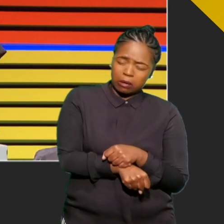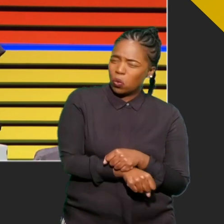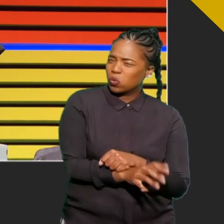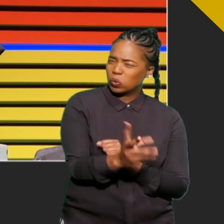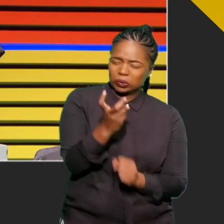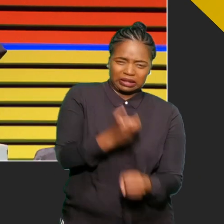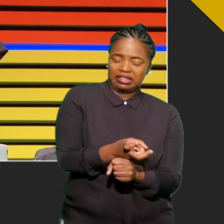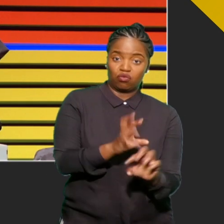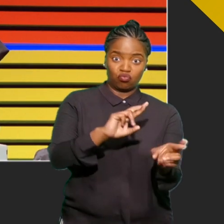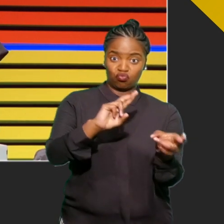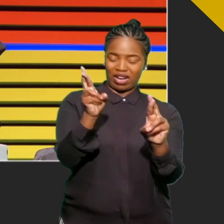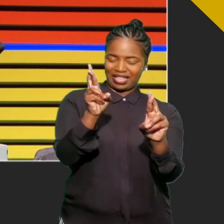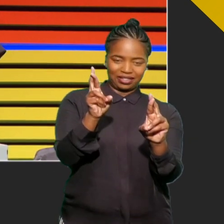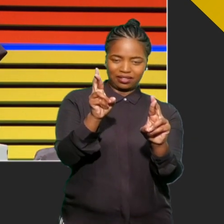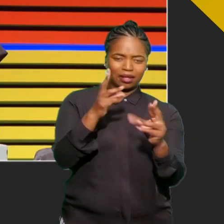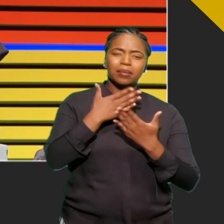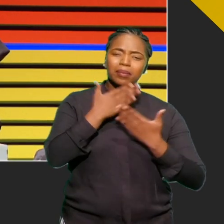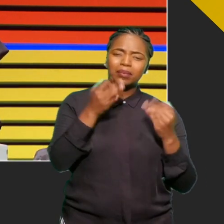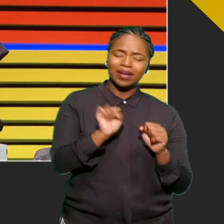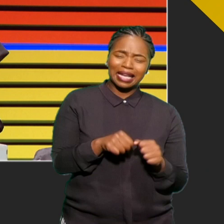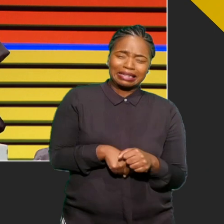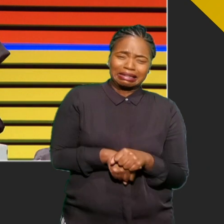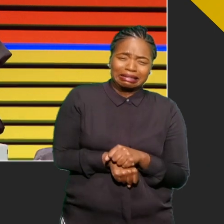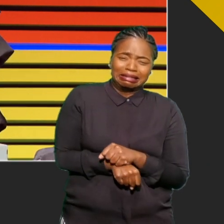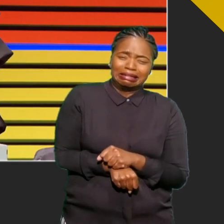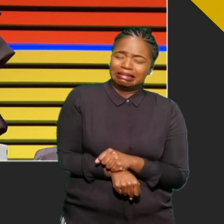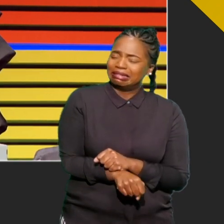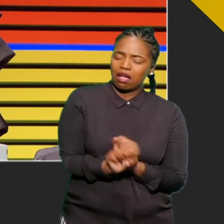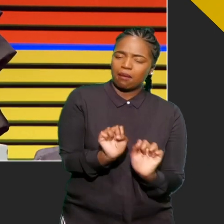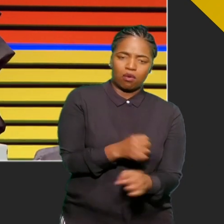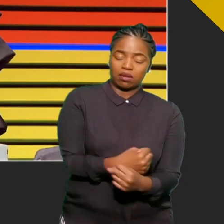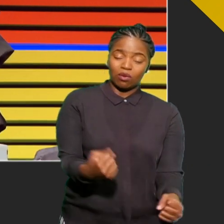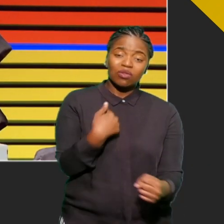really ready to be able to give childbirth in the natural way. So,